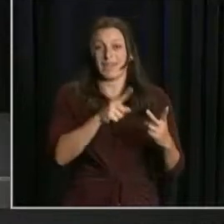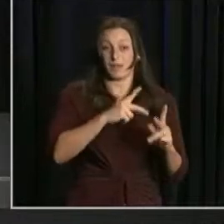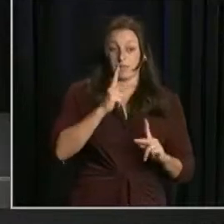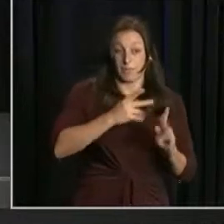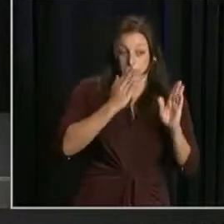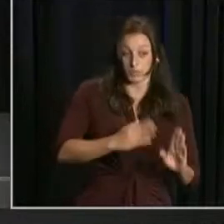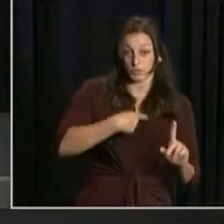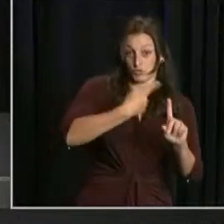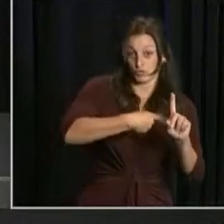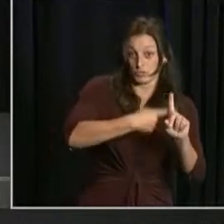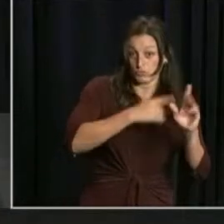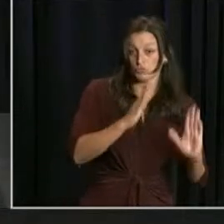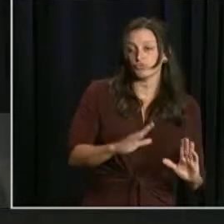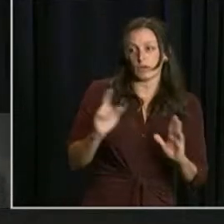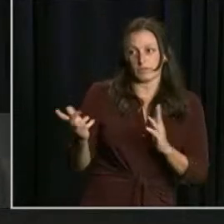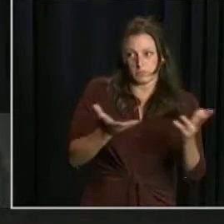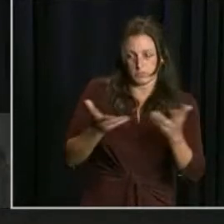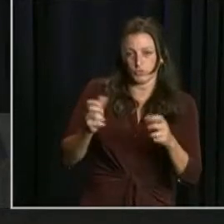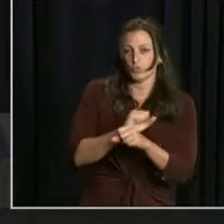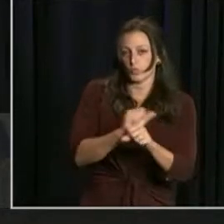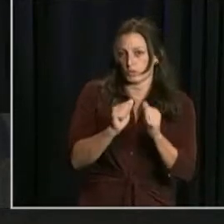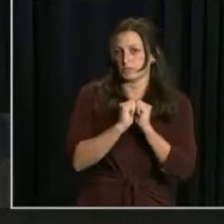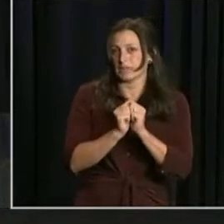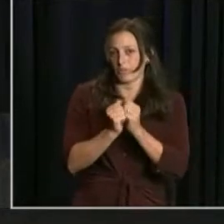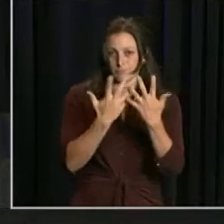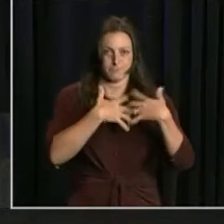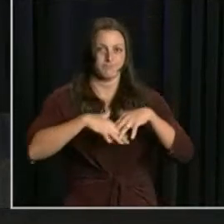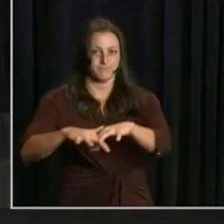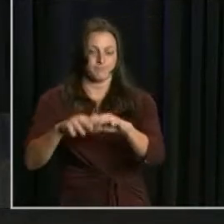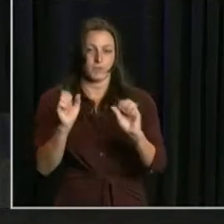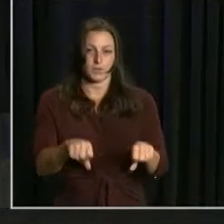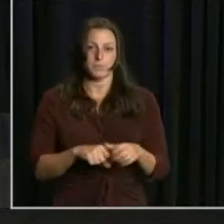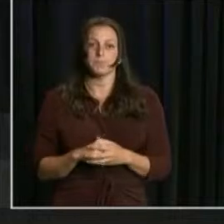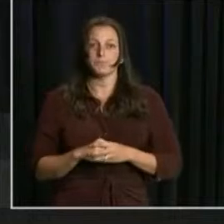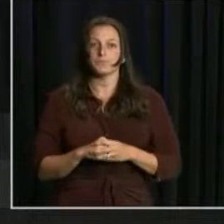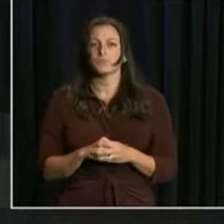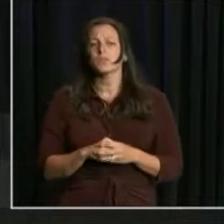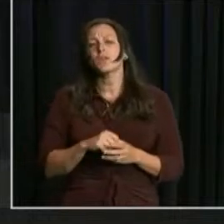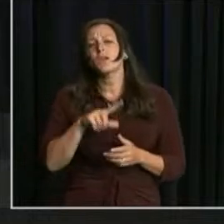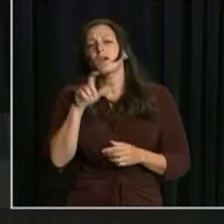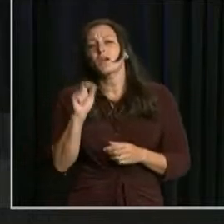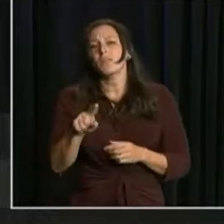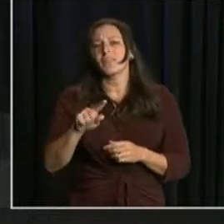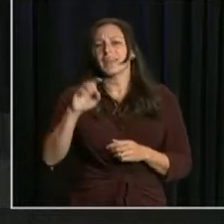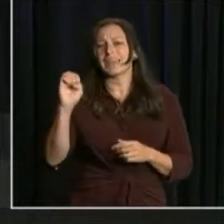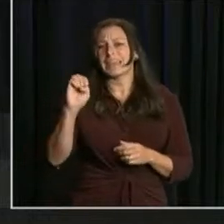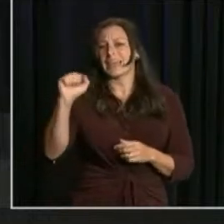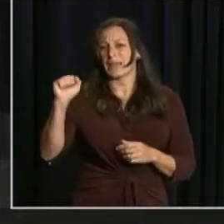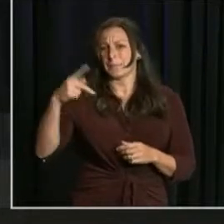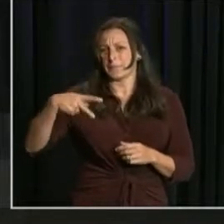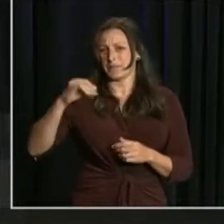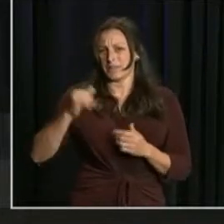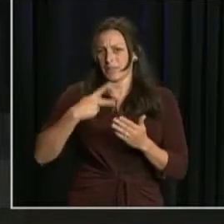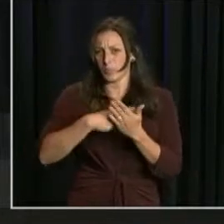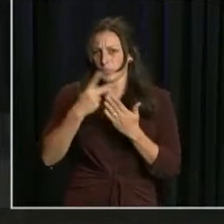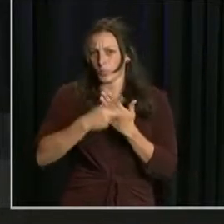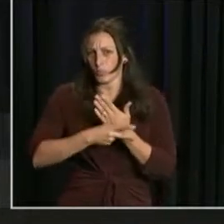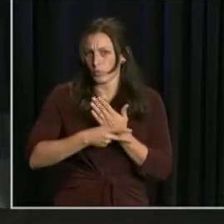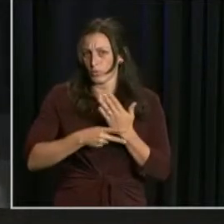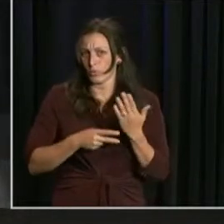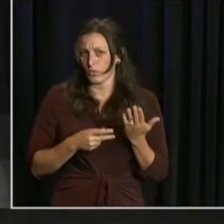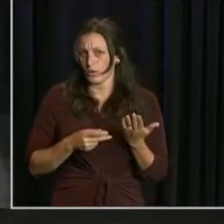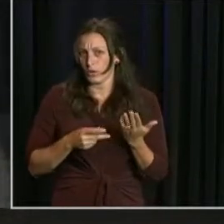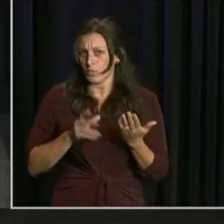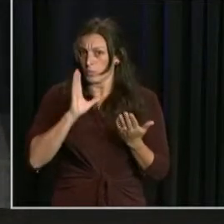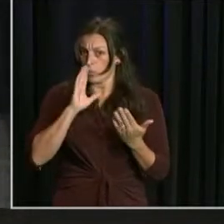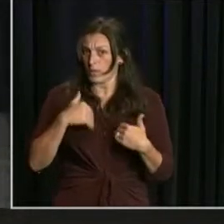work. Mayor, can you tell us if the Emergency Housing Assistance Program is going to get any